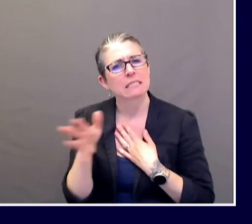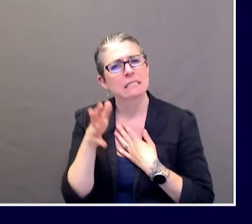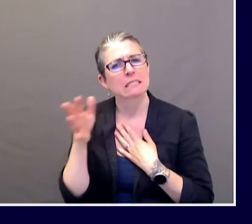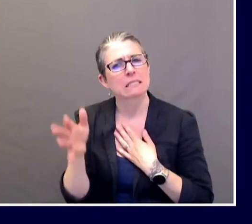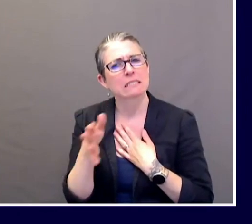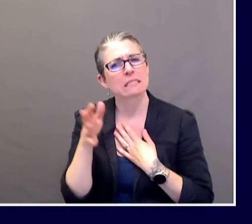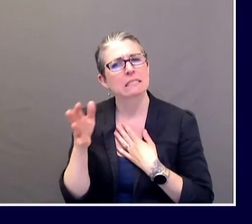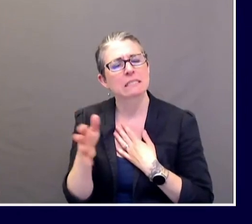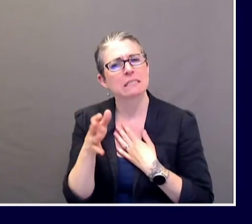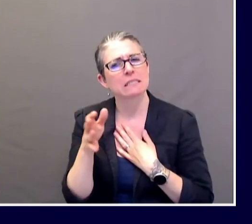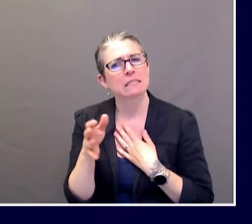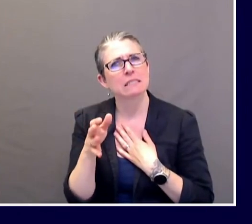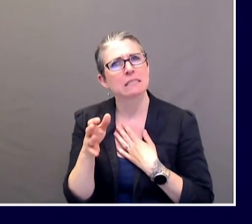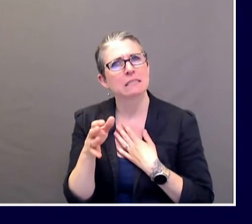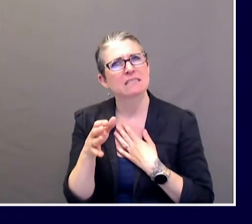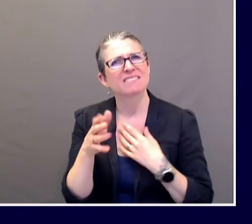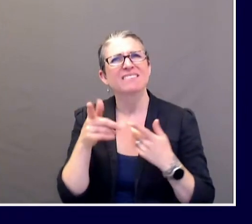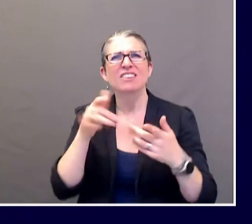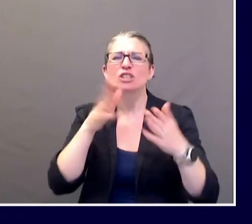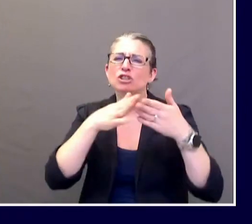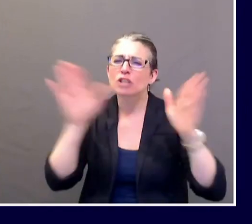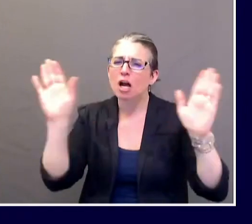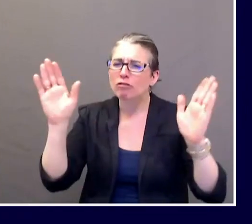Basically the general fund